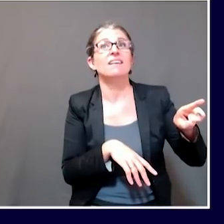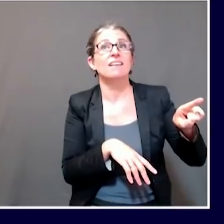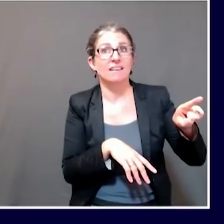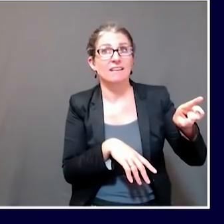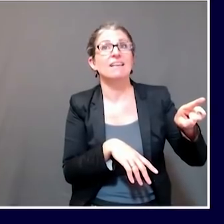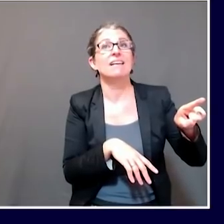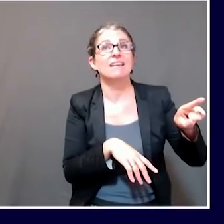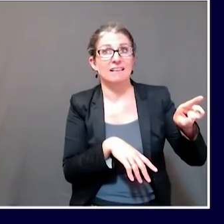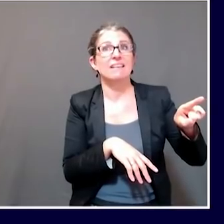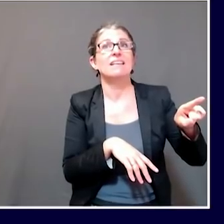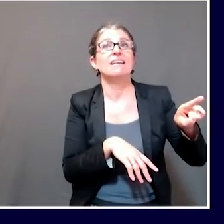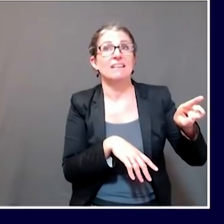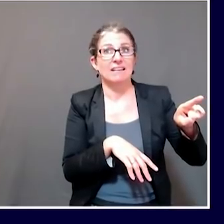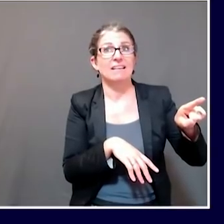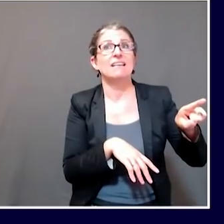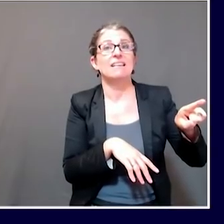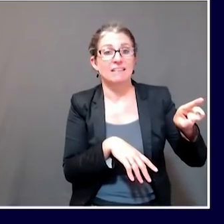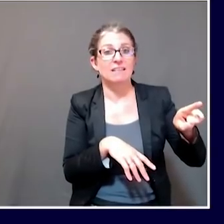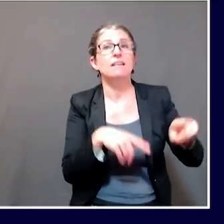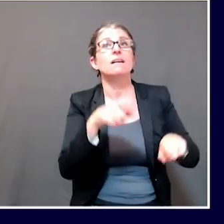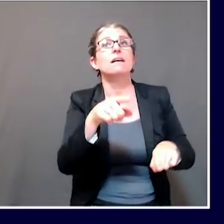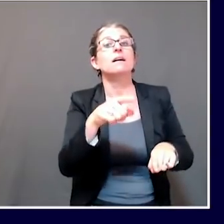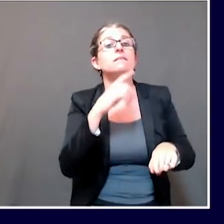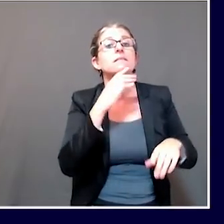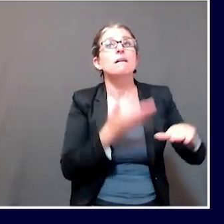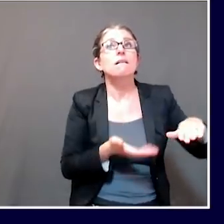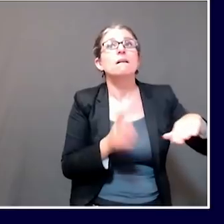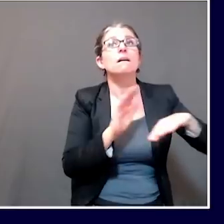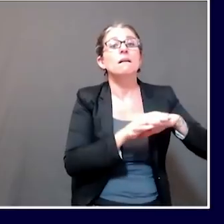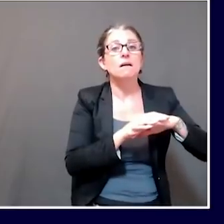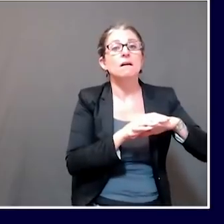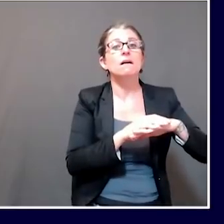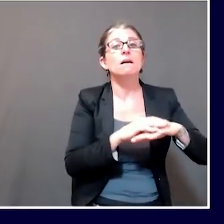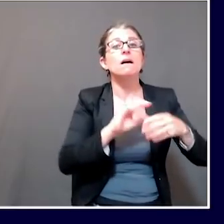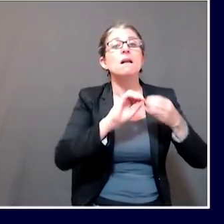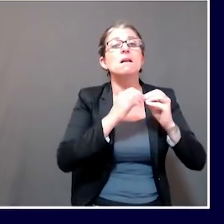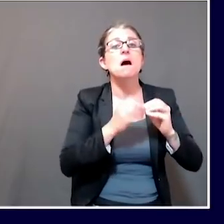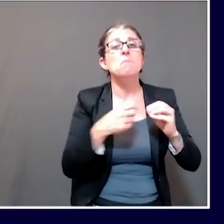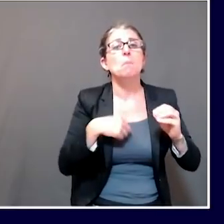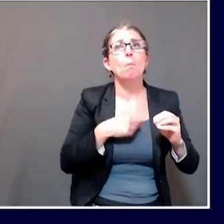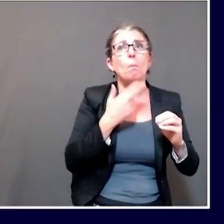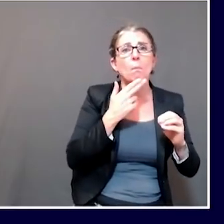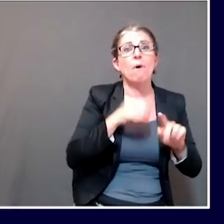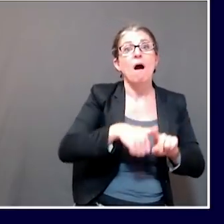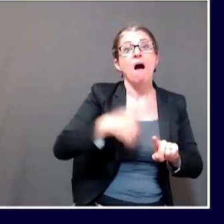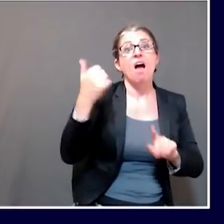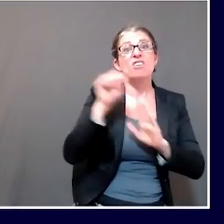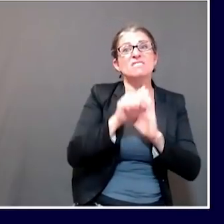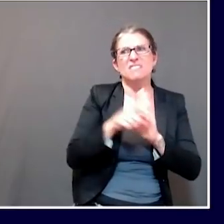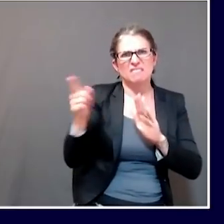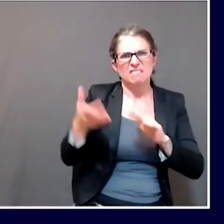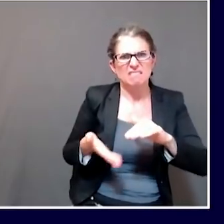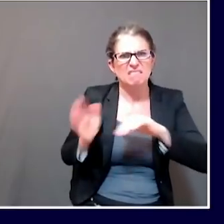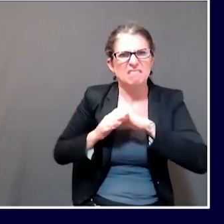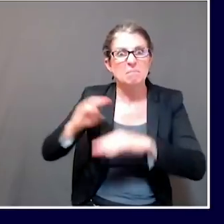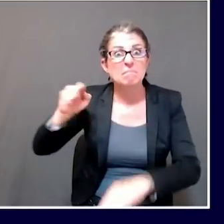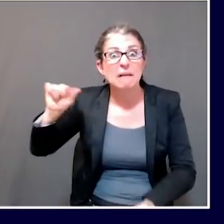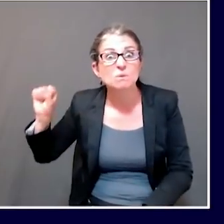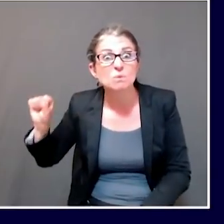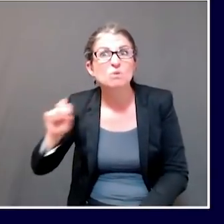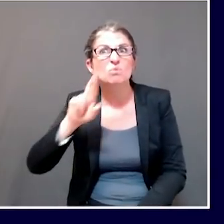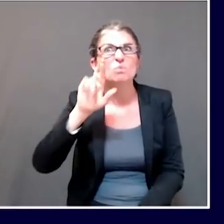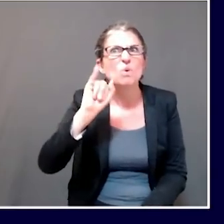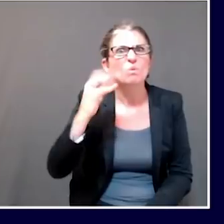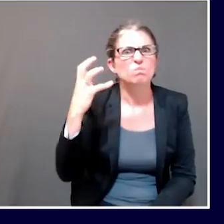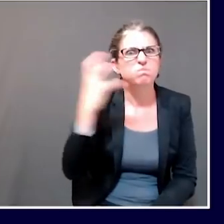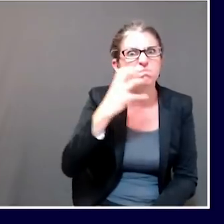increasing daily rates of the virus in states like Rhode Island and Massachusetts, I can only assume it's going to be longer before